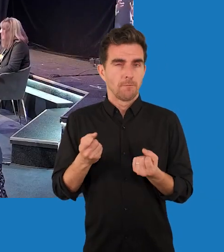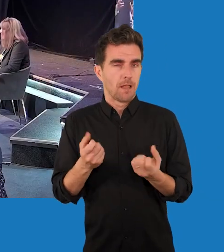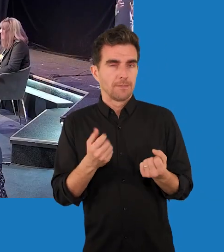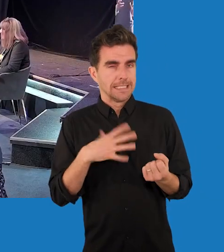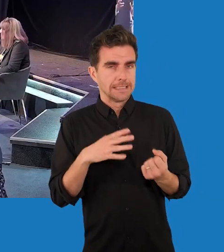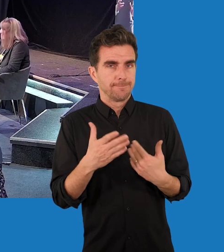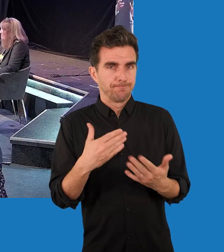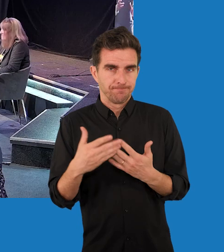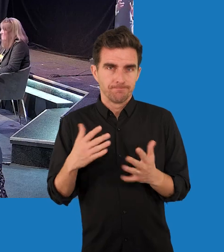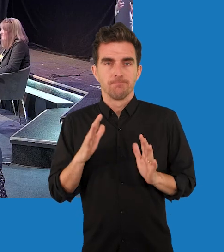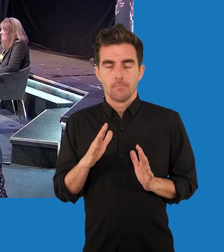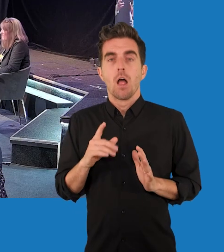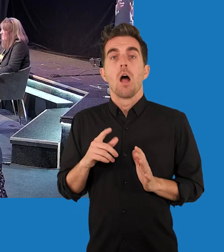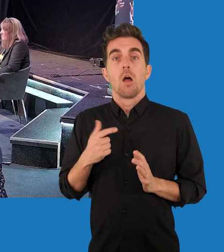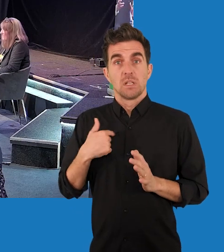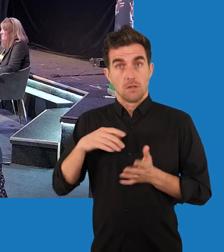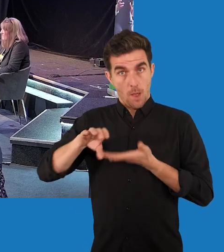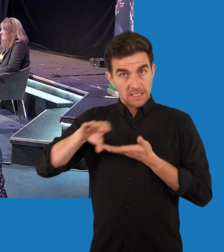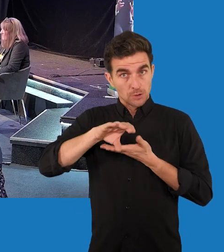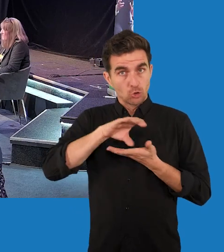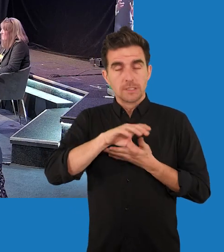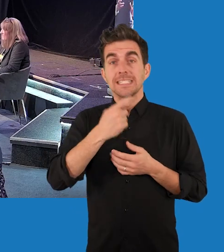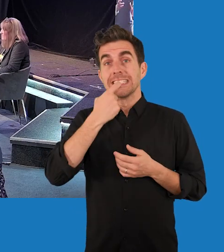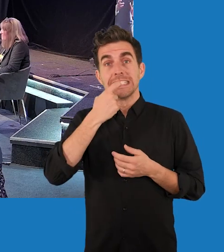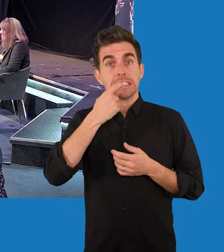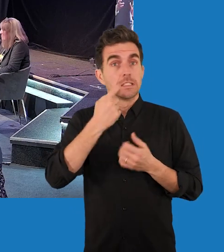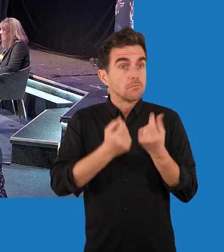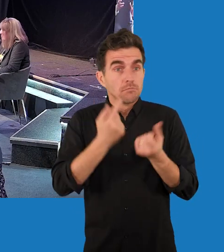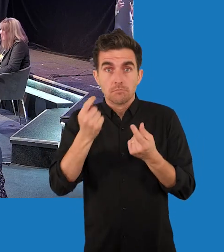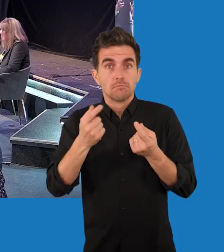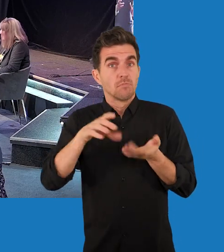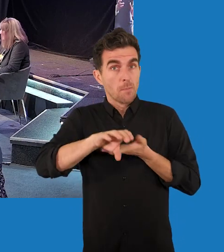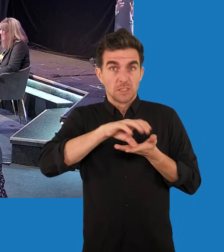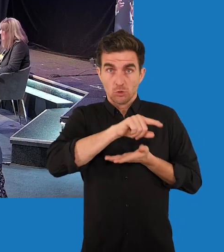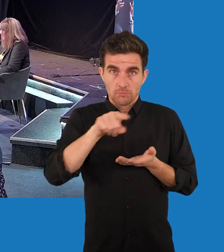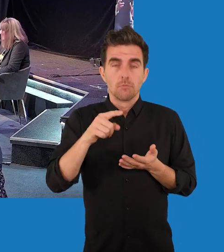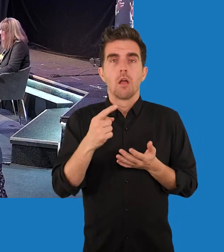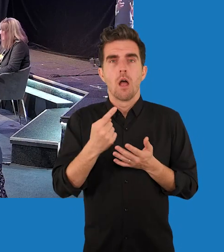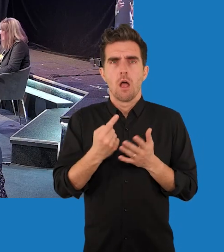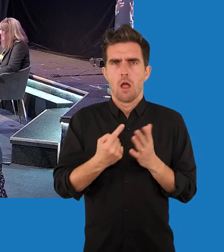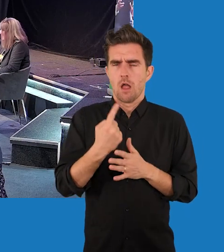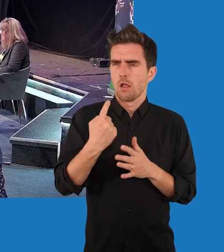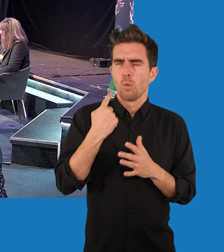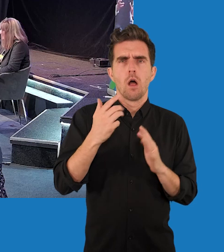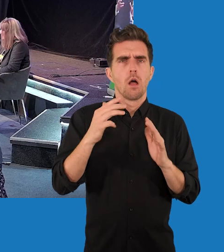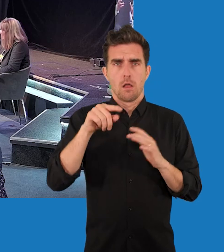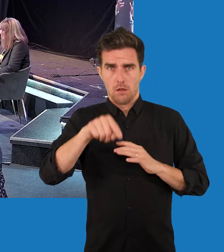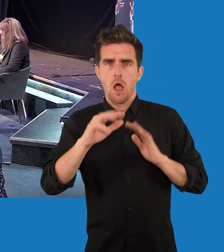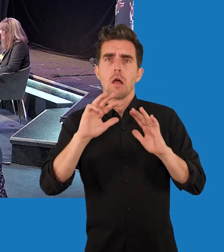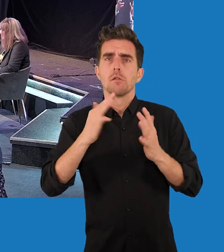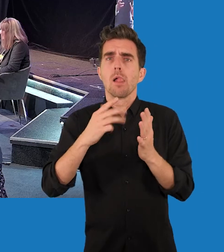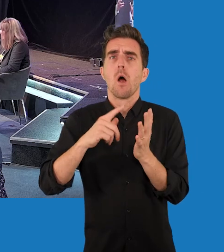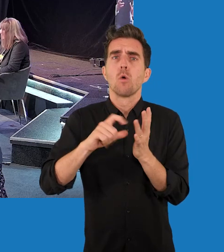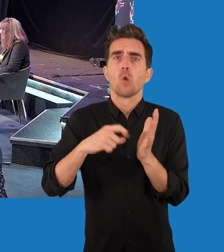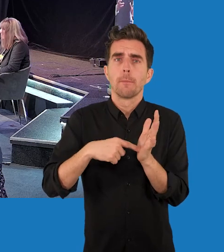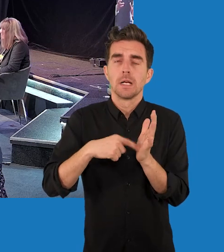met some of the need that's out there. So we do have to look at the way that we're commissioning dental activity. And it just so happens on the 9th